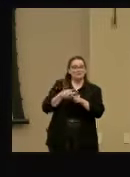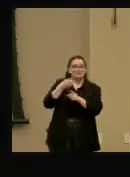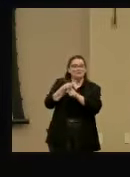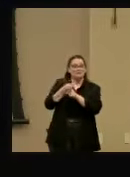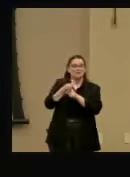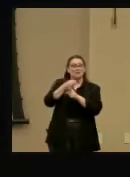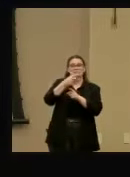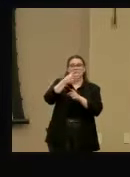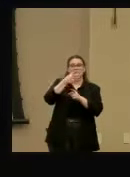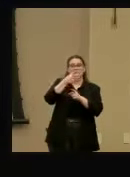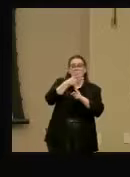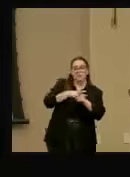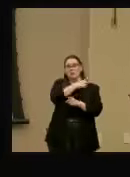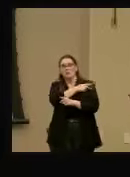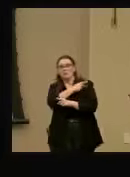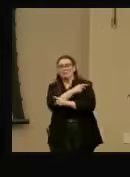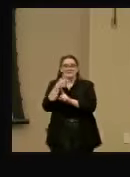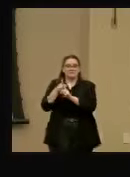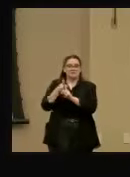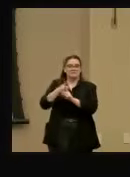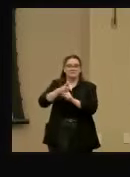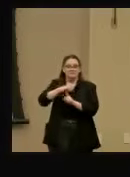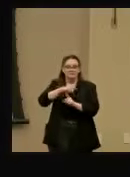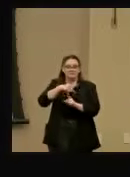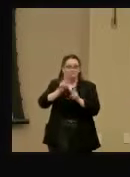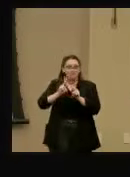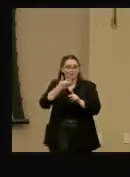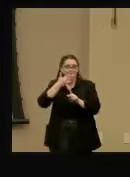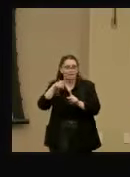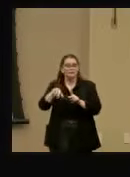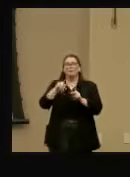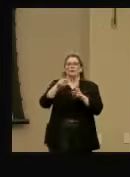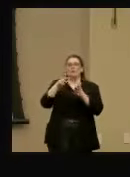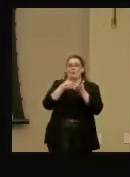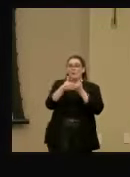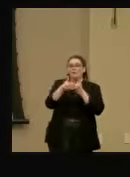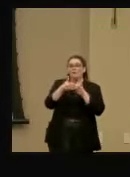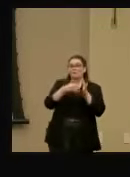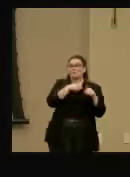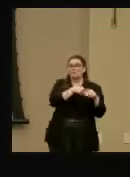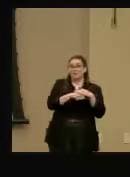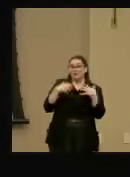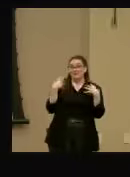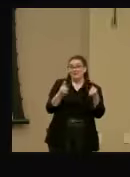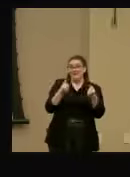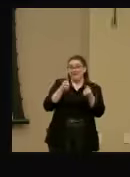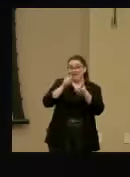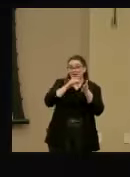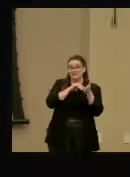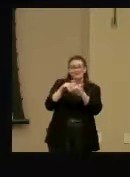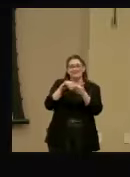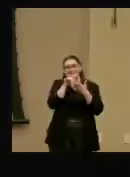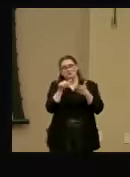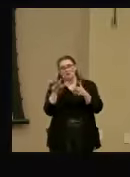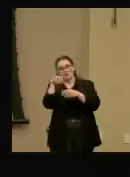background, these patients are not actually well represented in reproductive health literature. So we have to also consider having better studies that